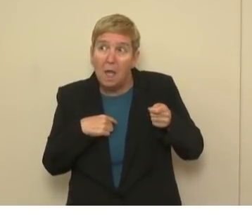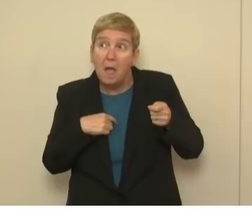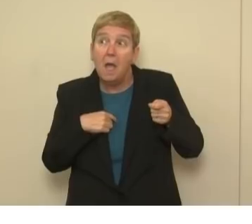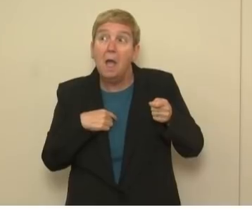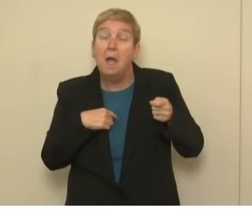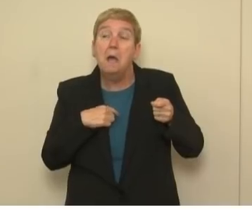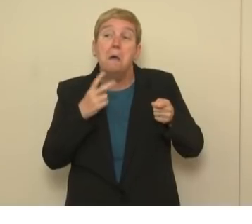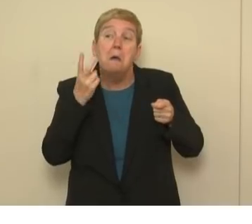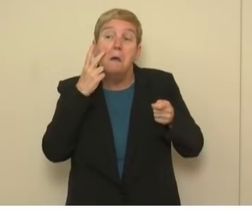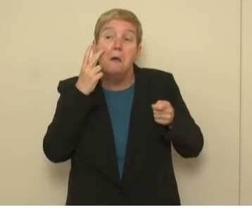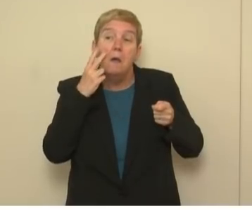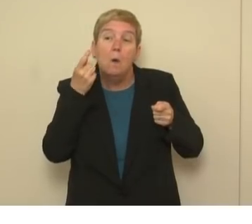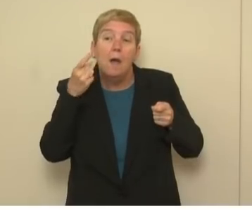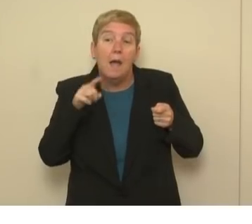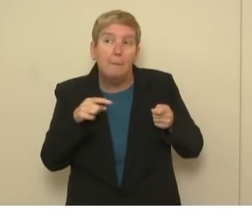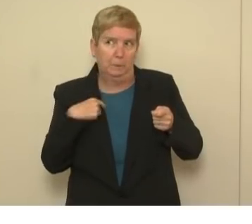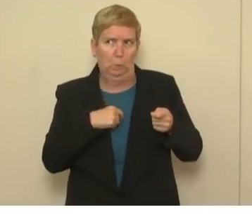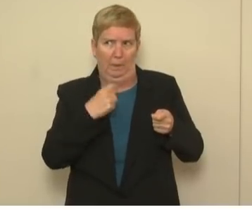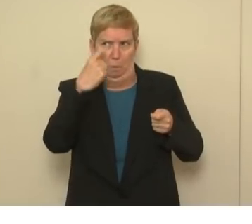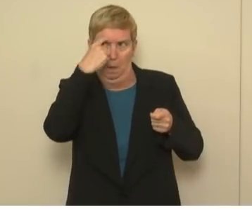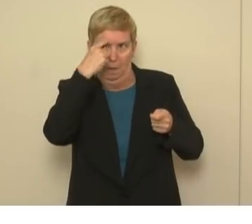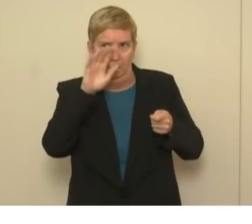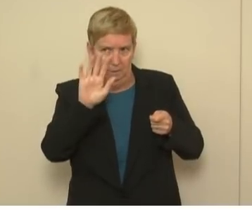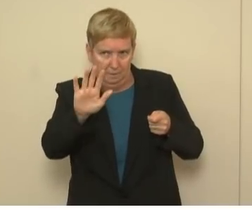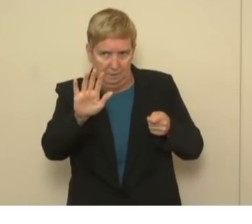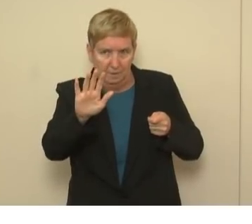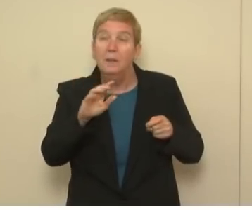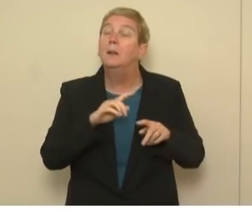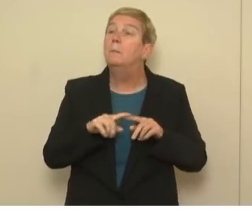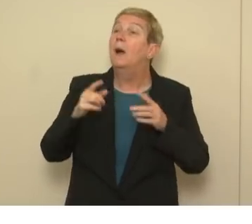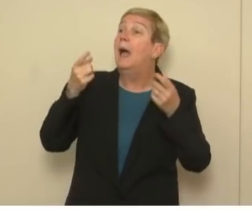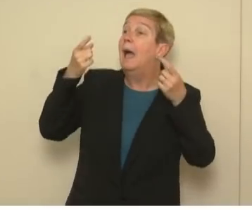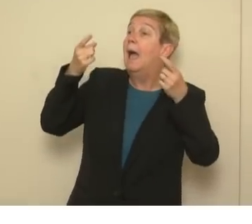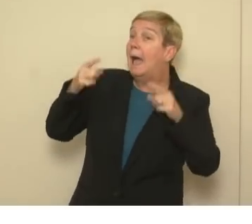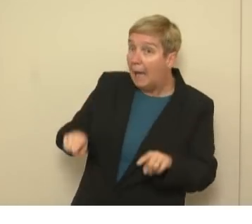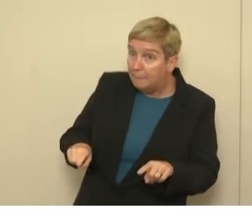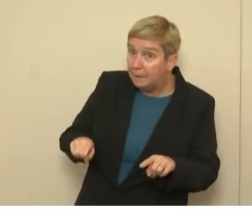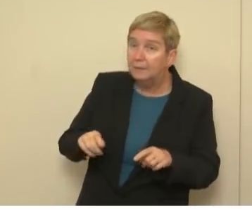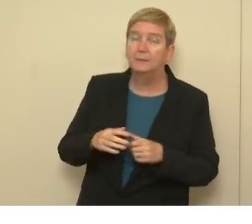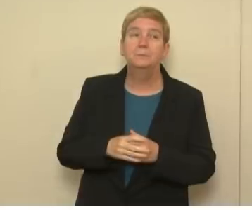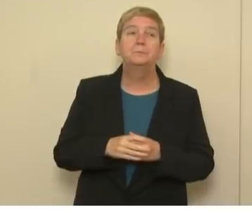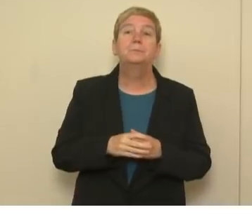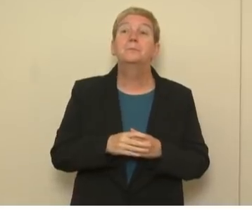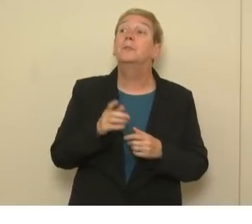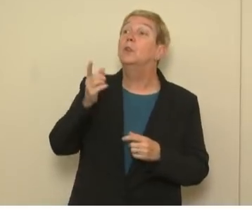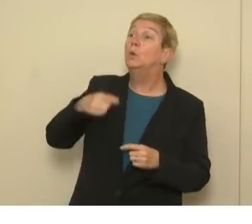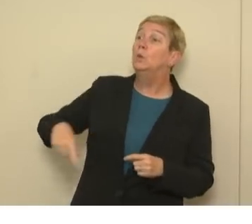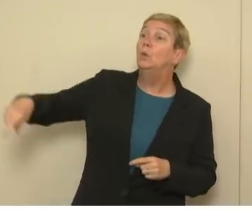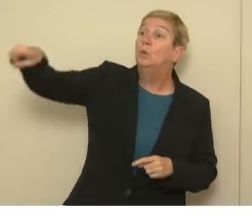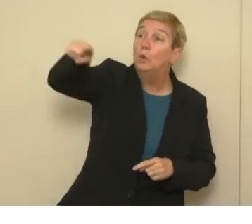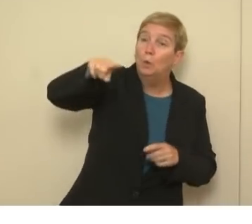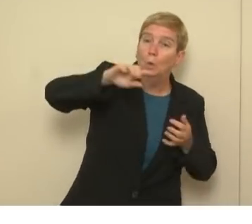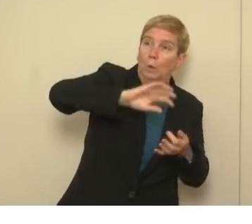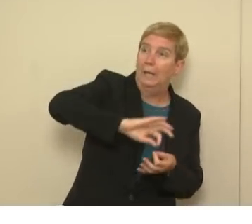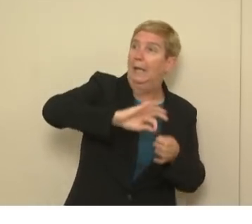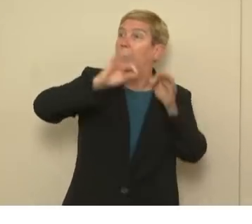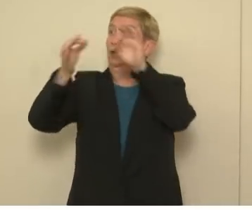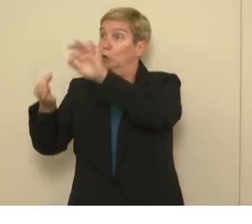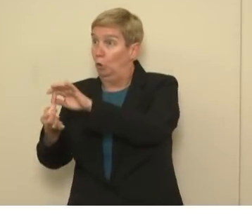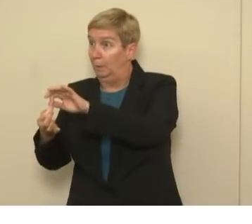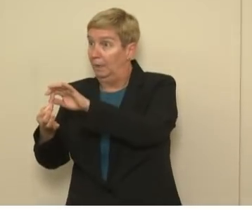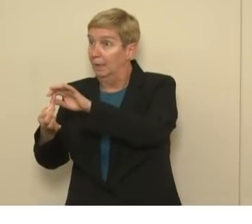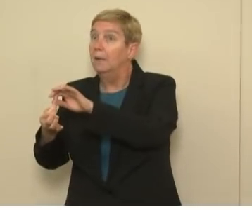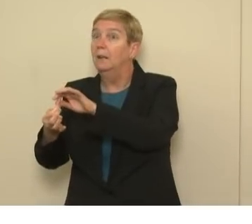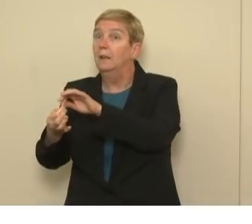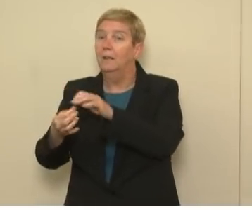and, watch really carefully. And I think what happened is that folks interpreted that meeting our gating criteria